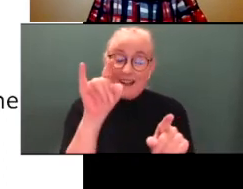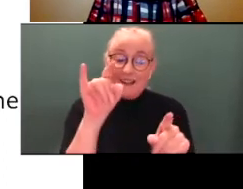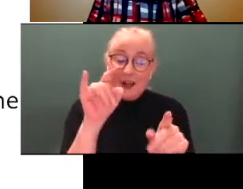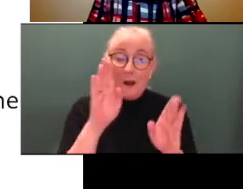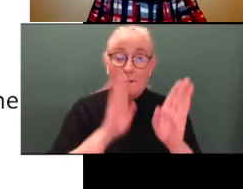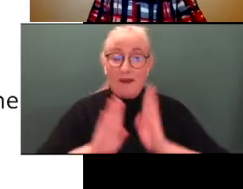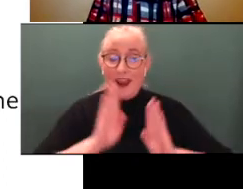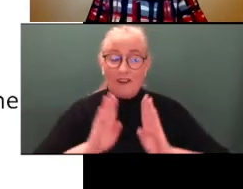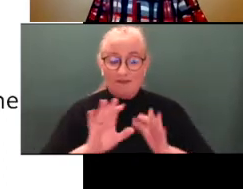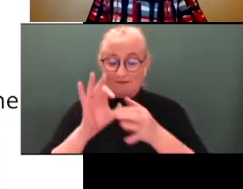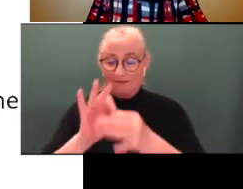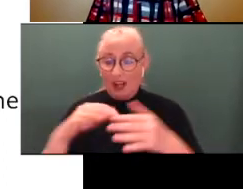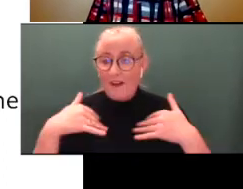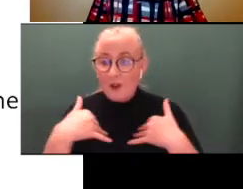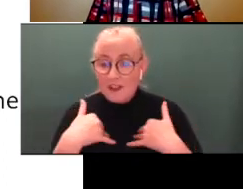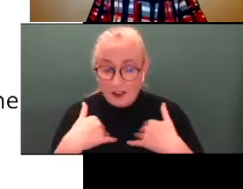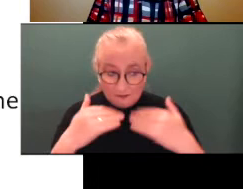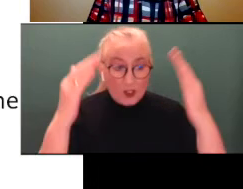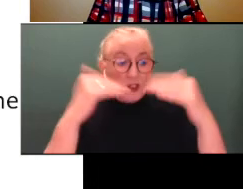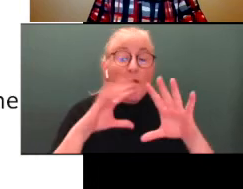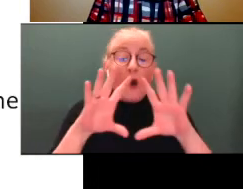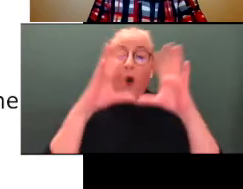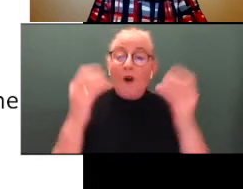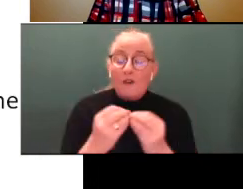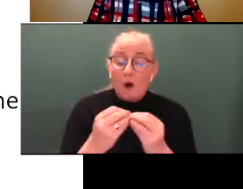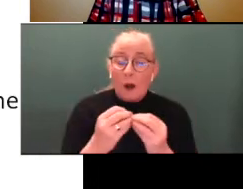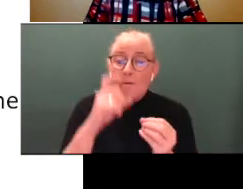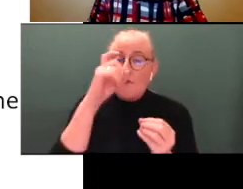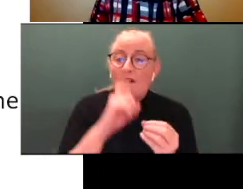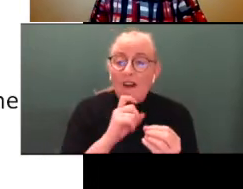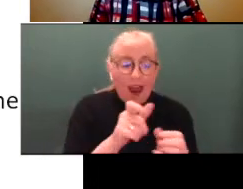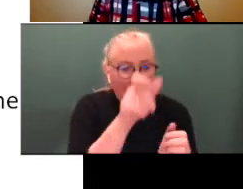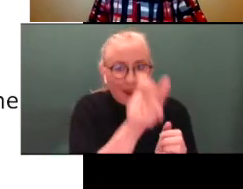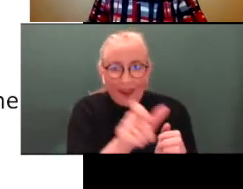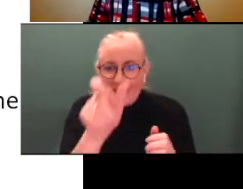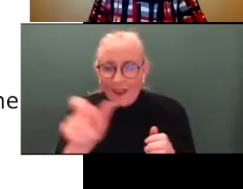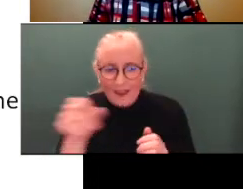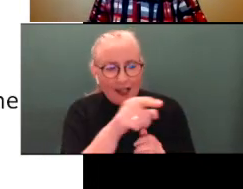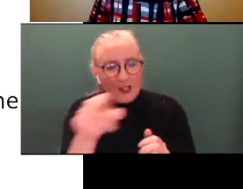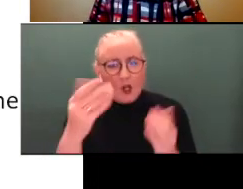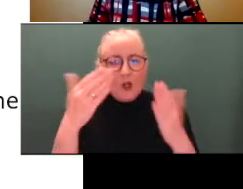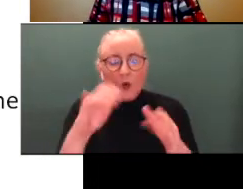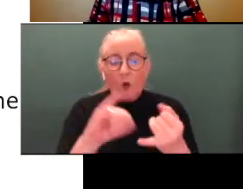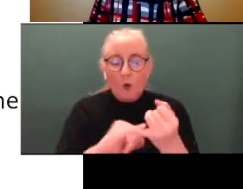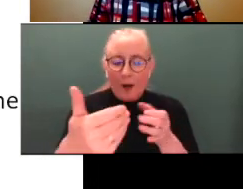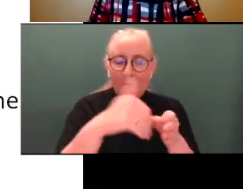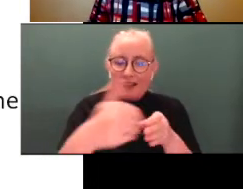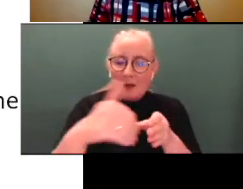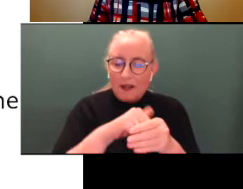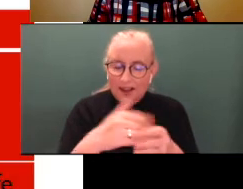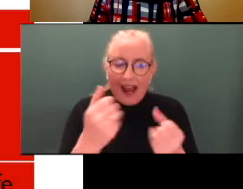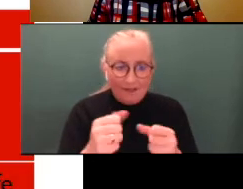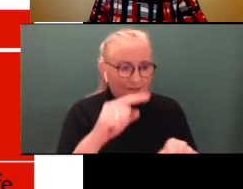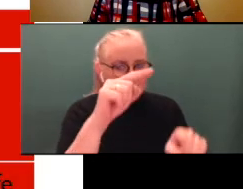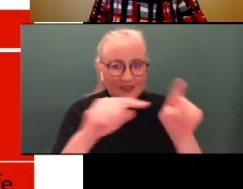of concern. So overall, the profiles indicated that the participants in this phase had very